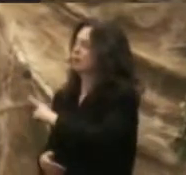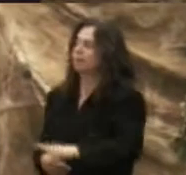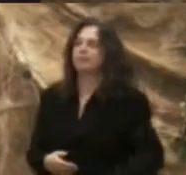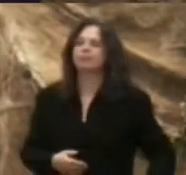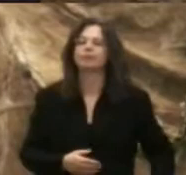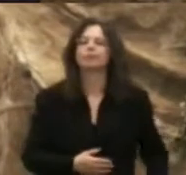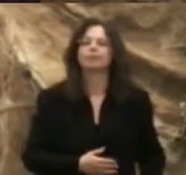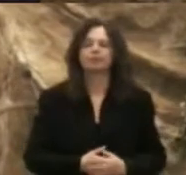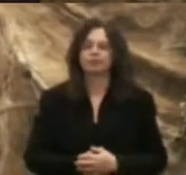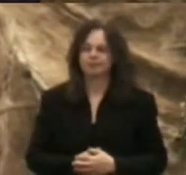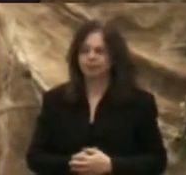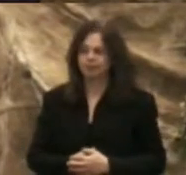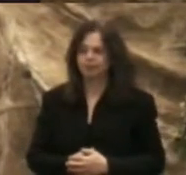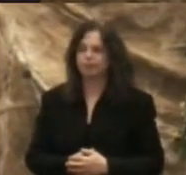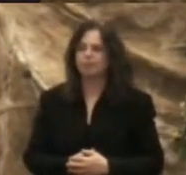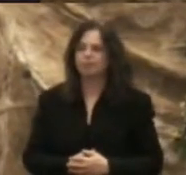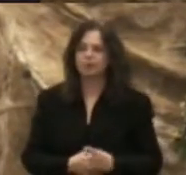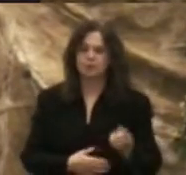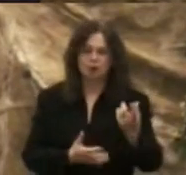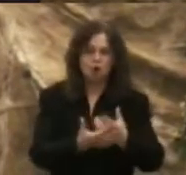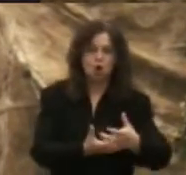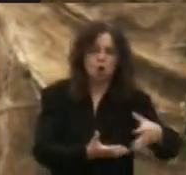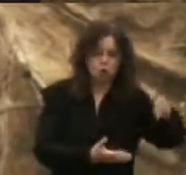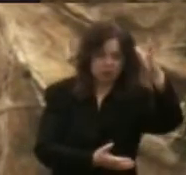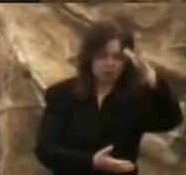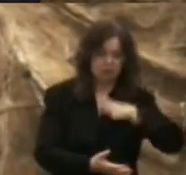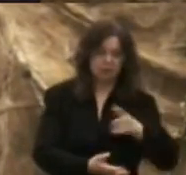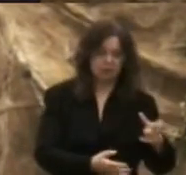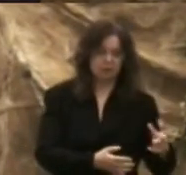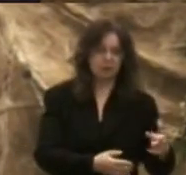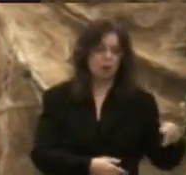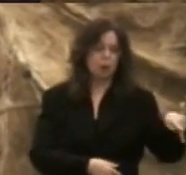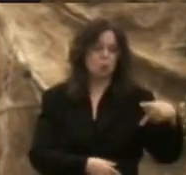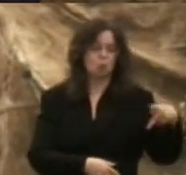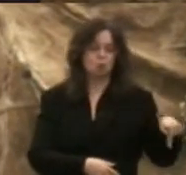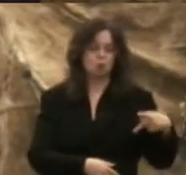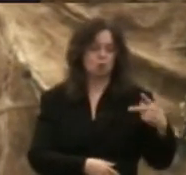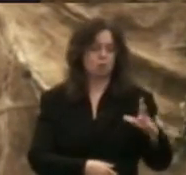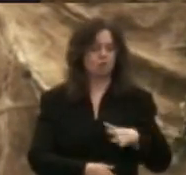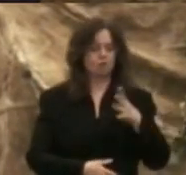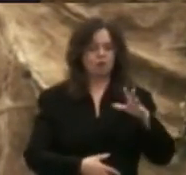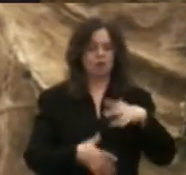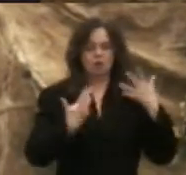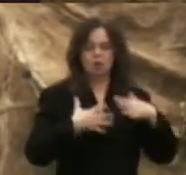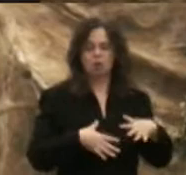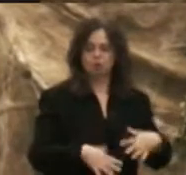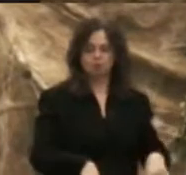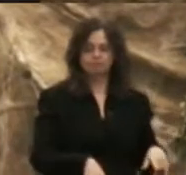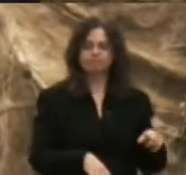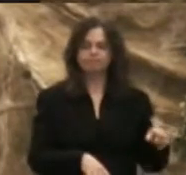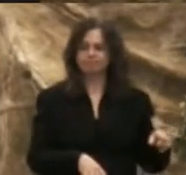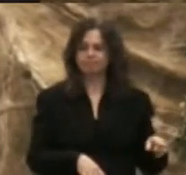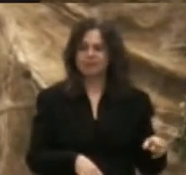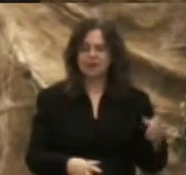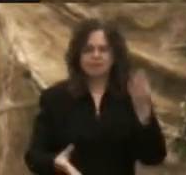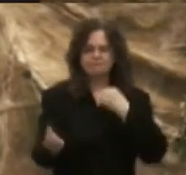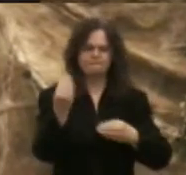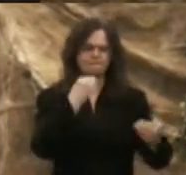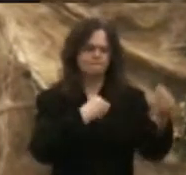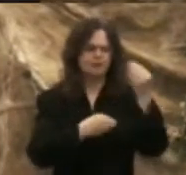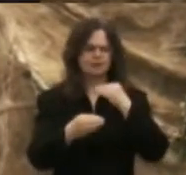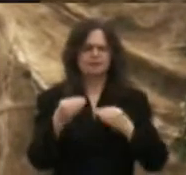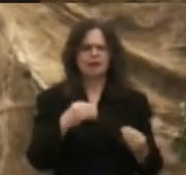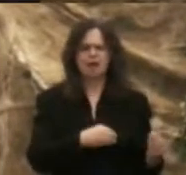Glory to you, Lord. There was a rich man who was dressed in purple and fine linen and feasted